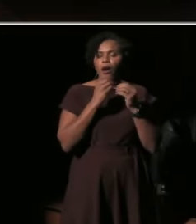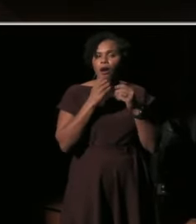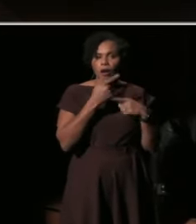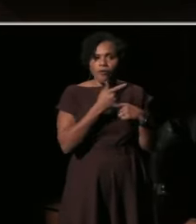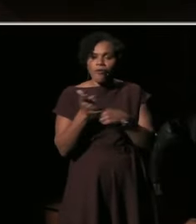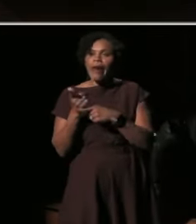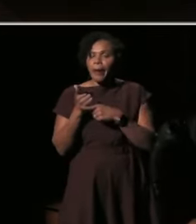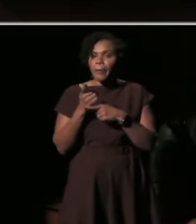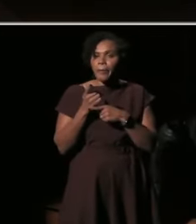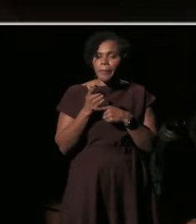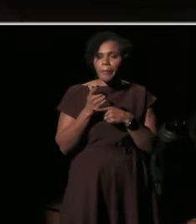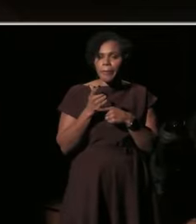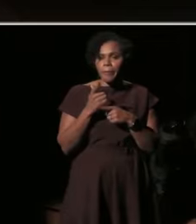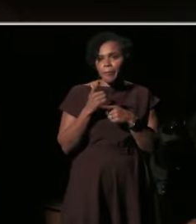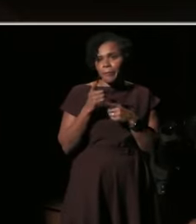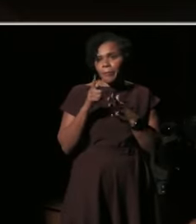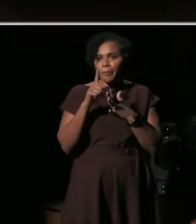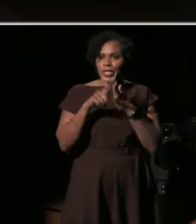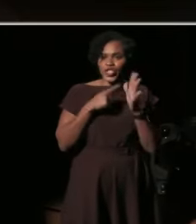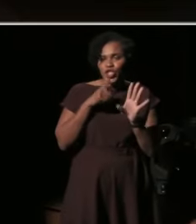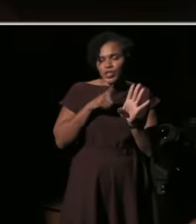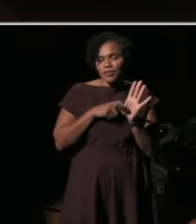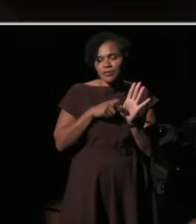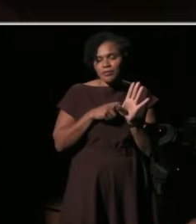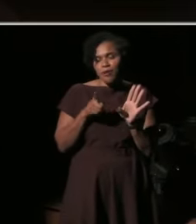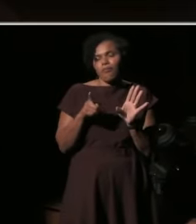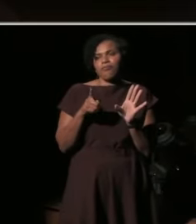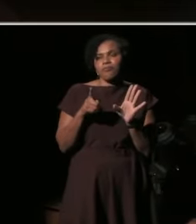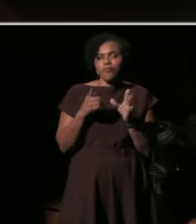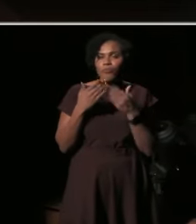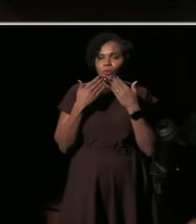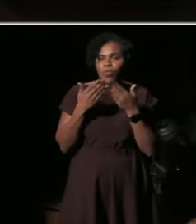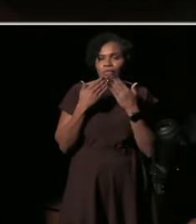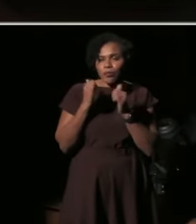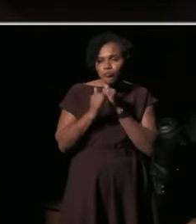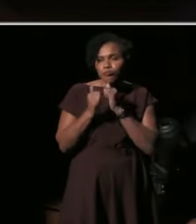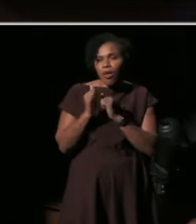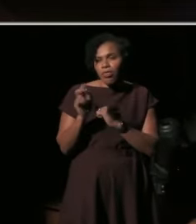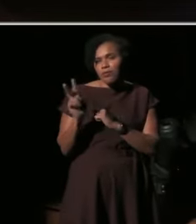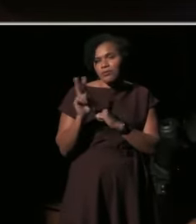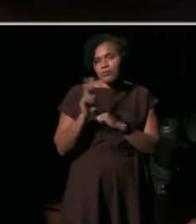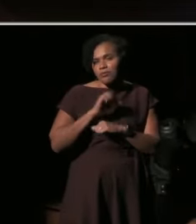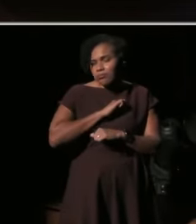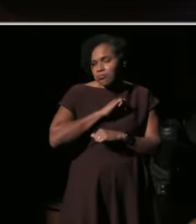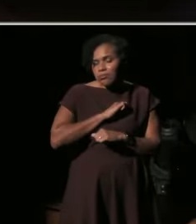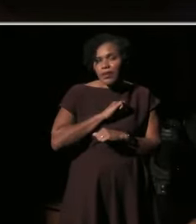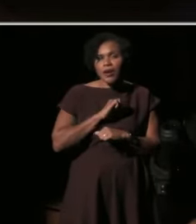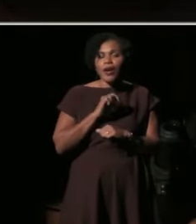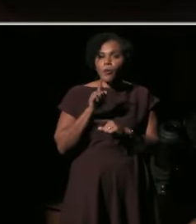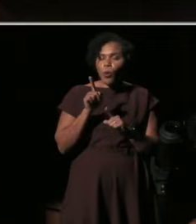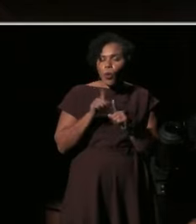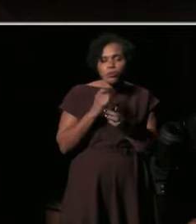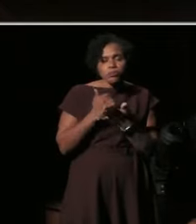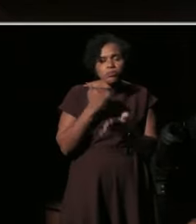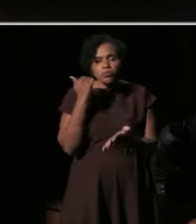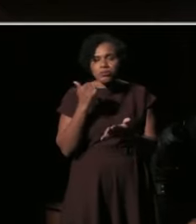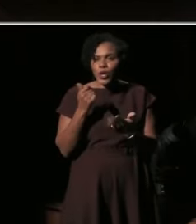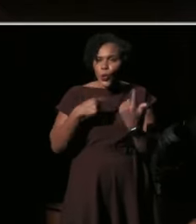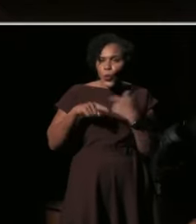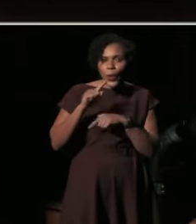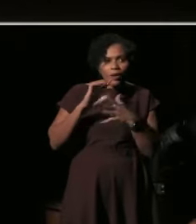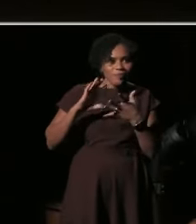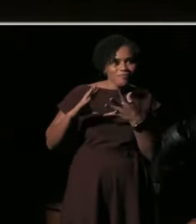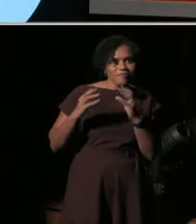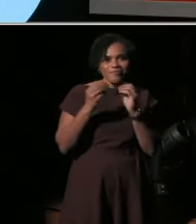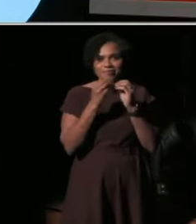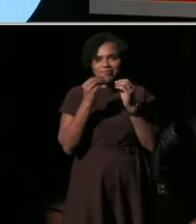So I just want to thank my brothers. These my brothers, but it's also amazing to be able to build and create together. It's such a blessing. So thank